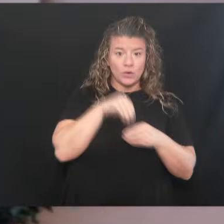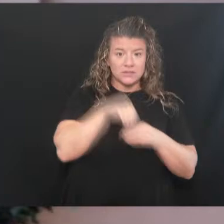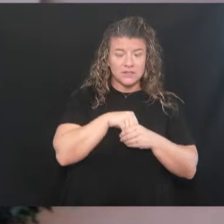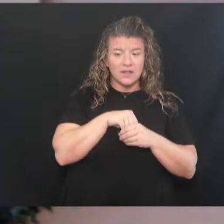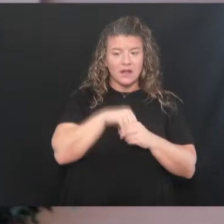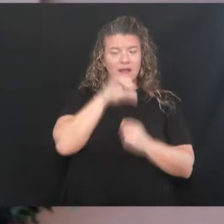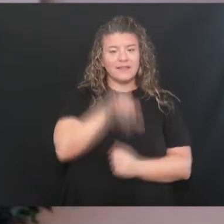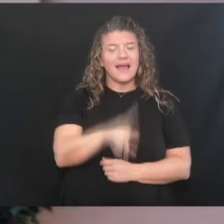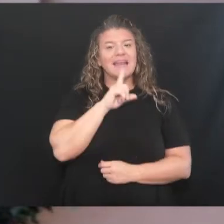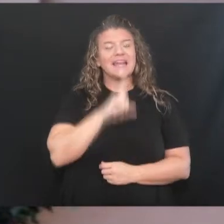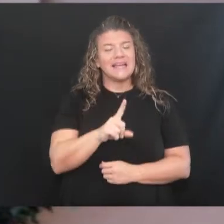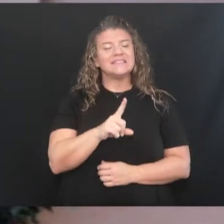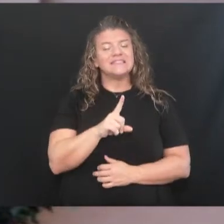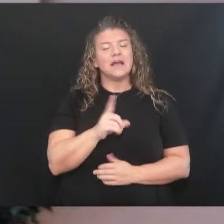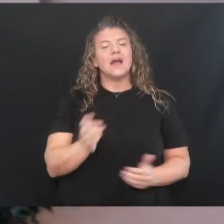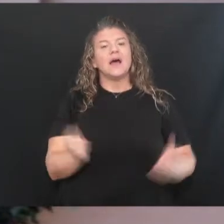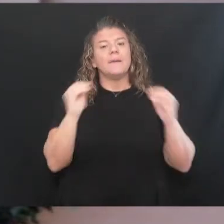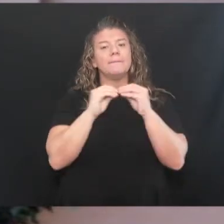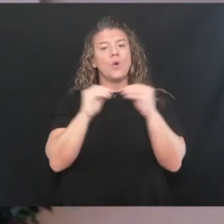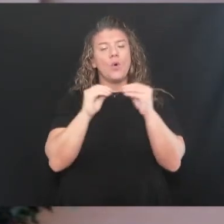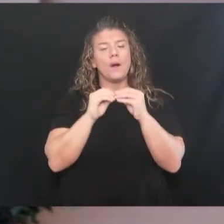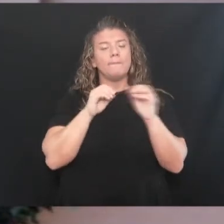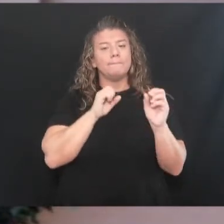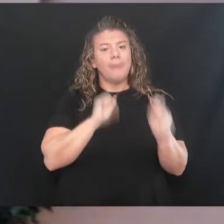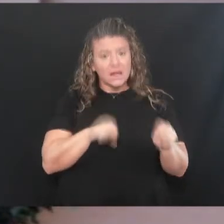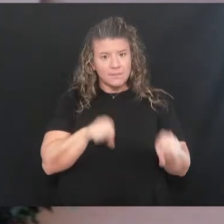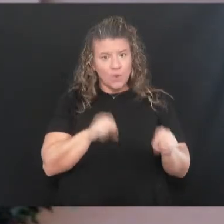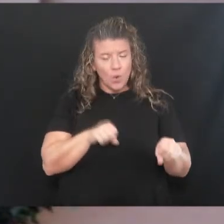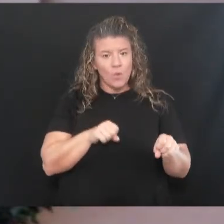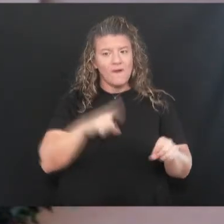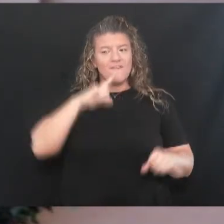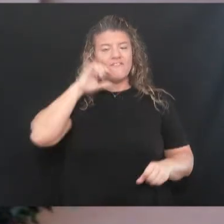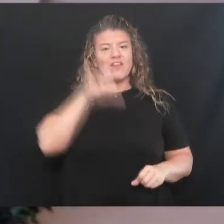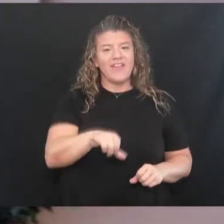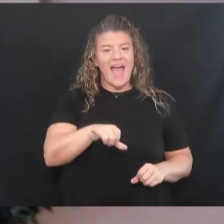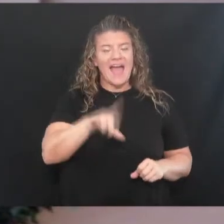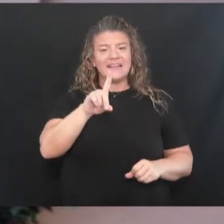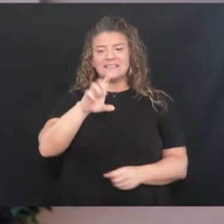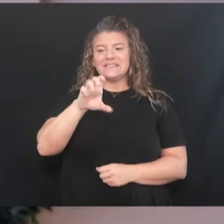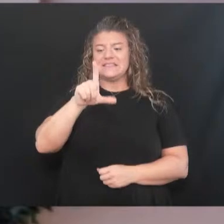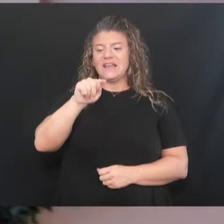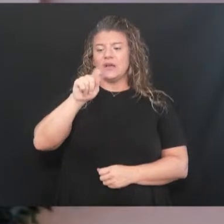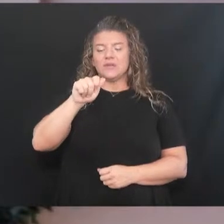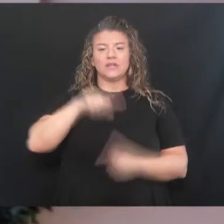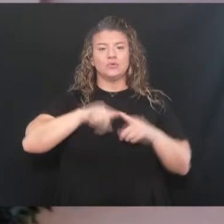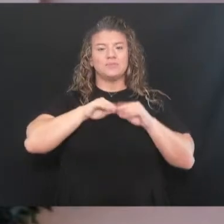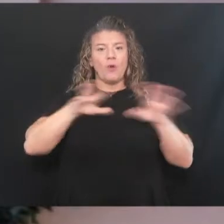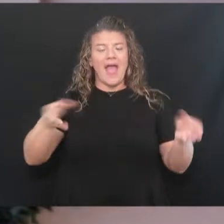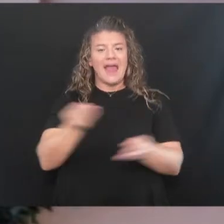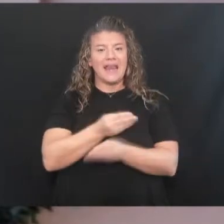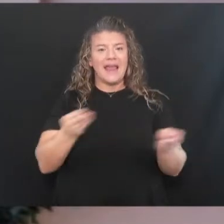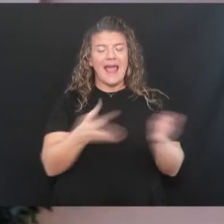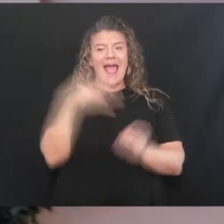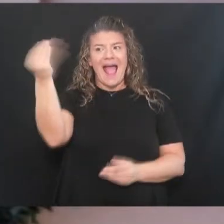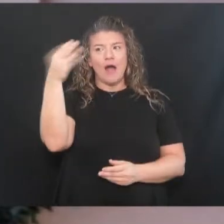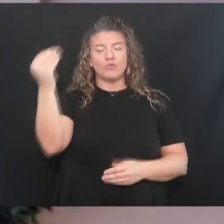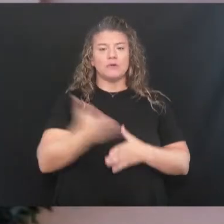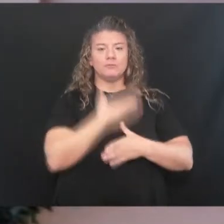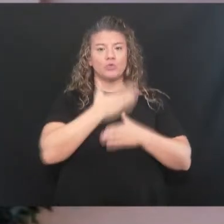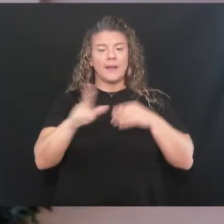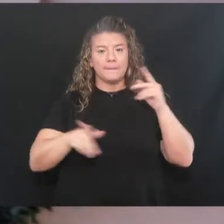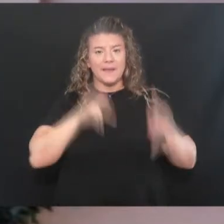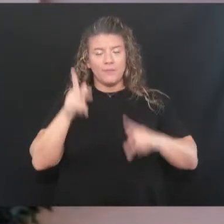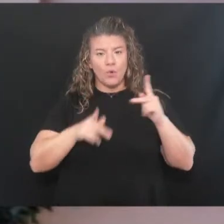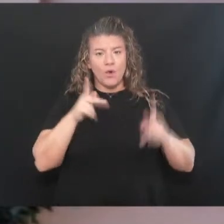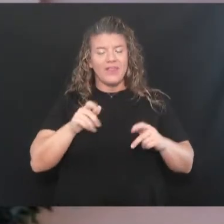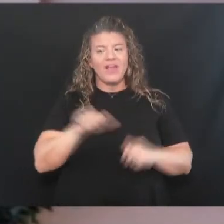it is certainly more possible for the Delta variant to spread outdoors between people than for